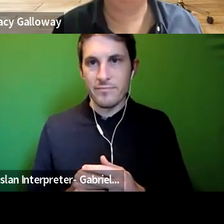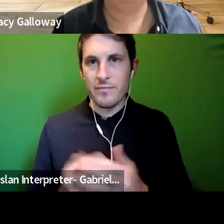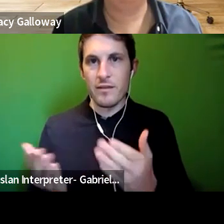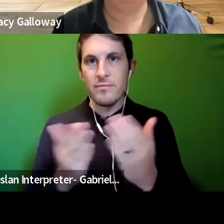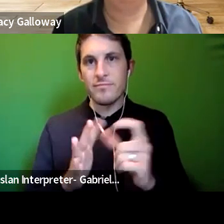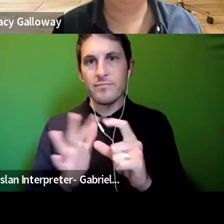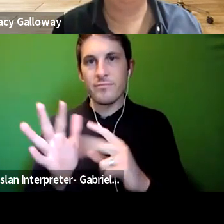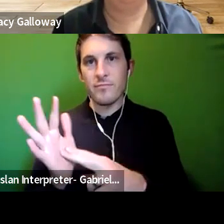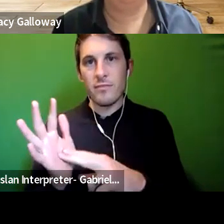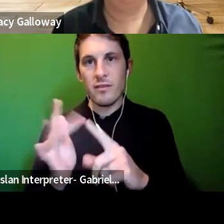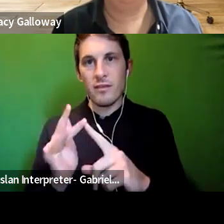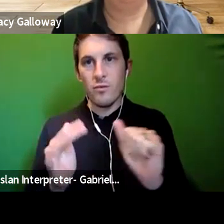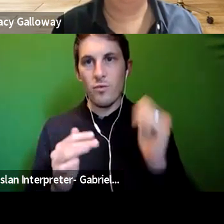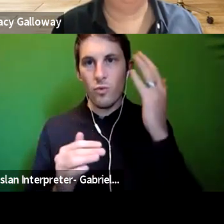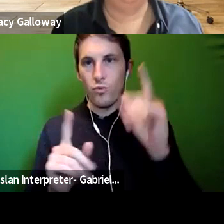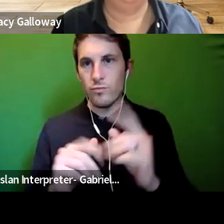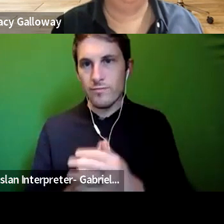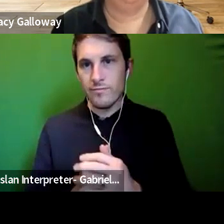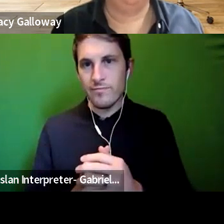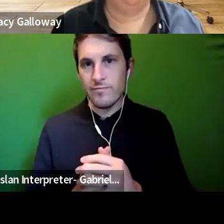this? Yeah,